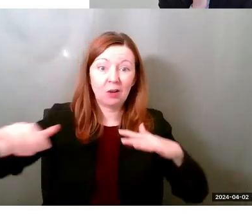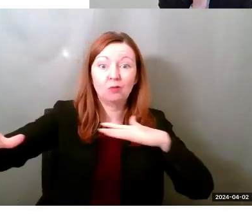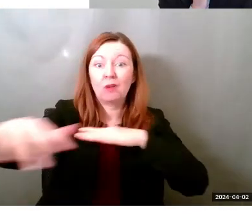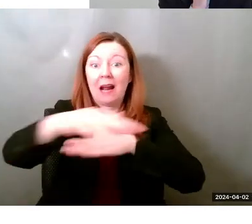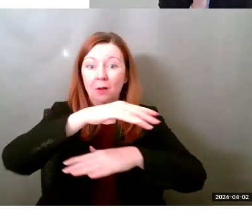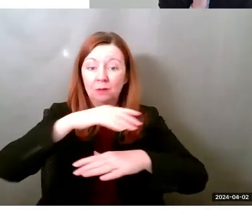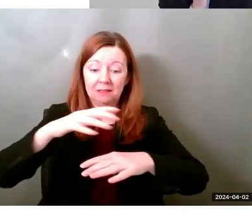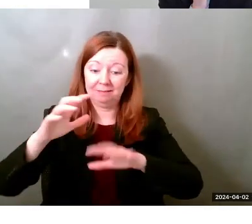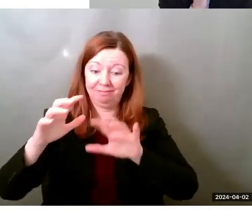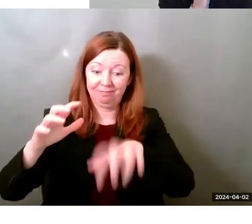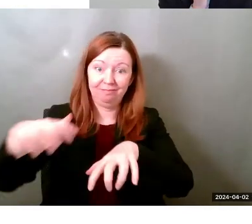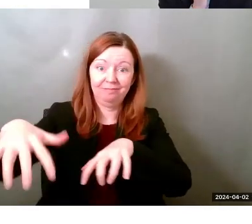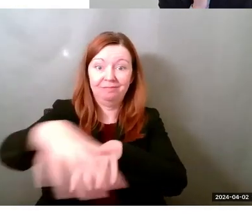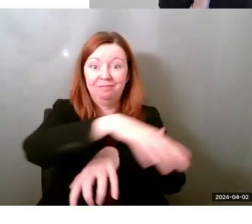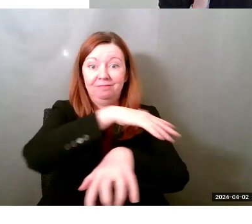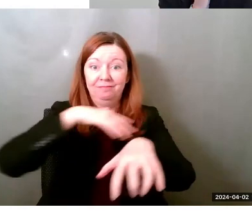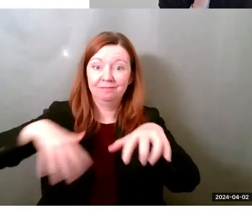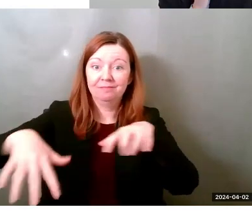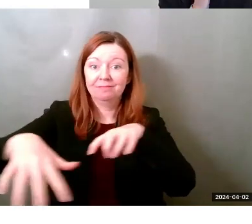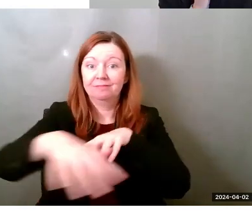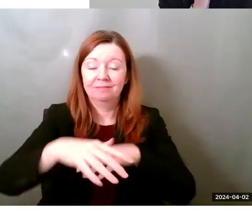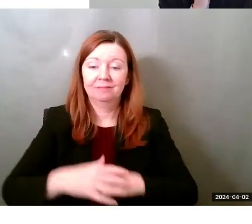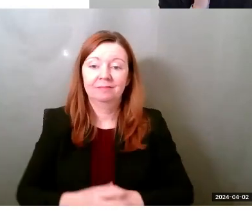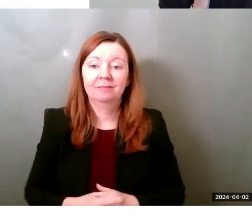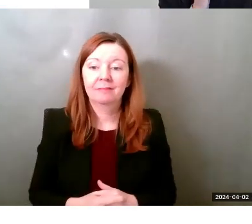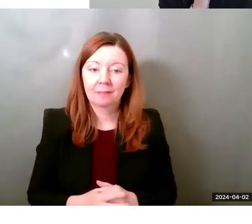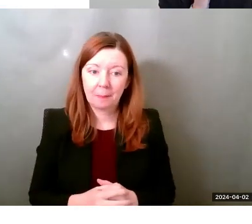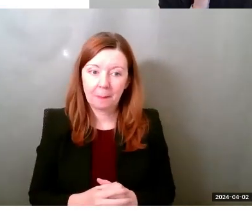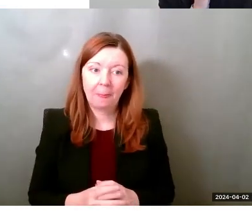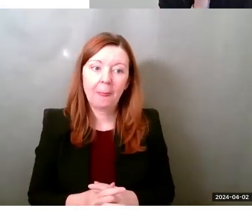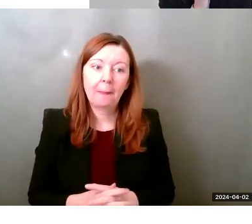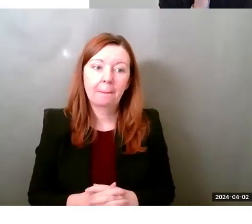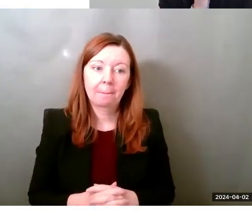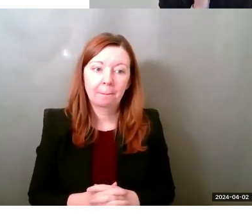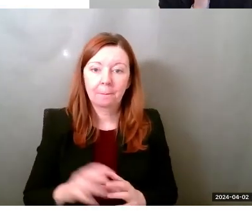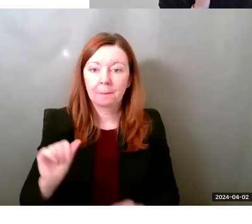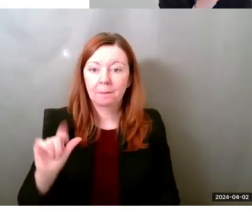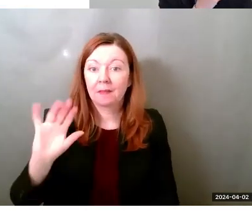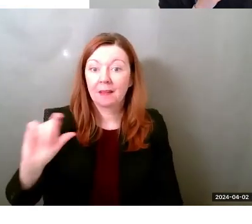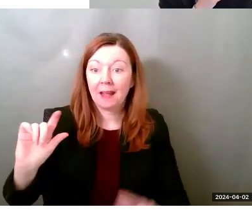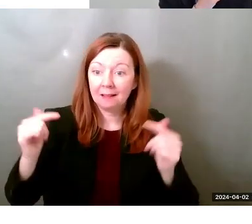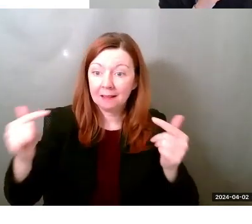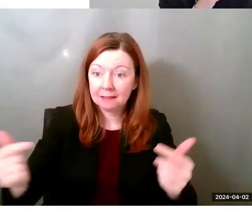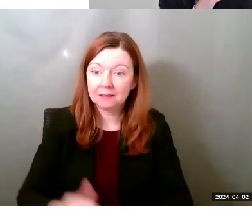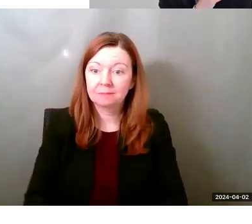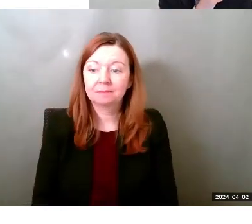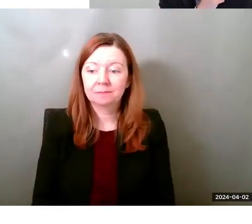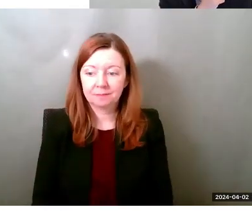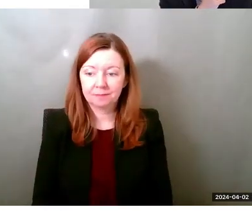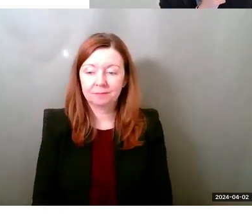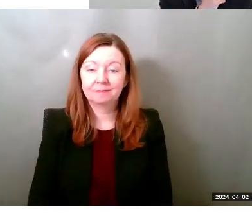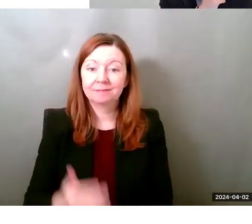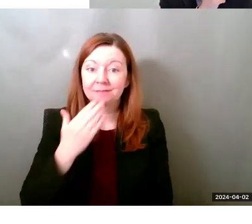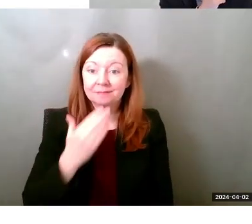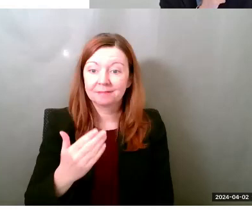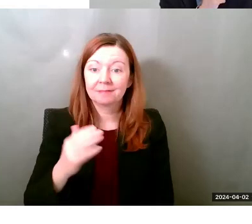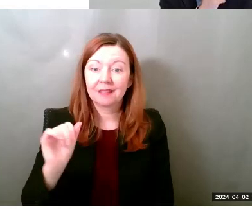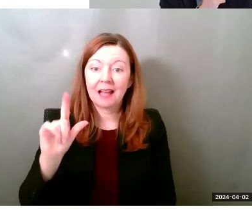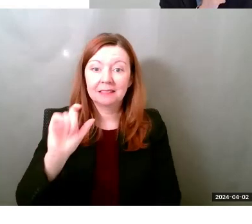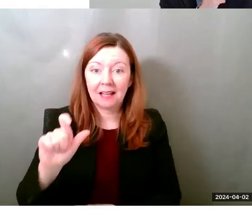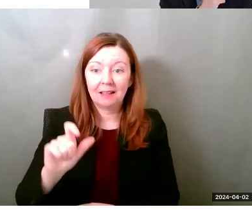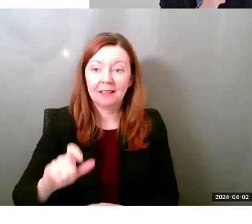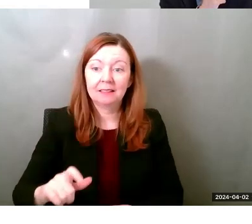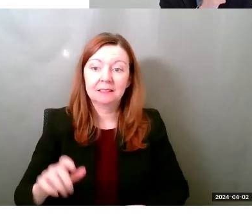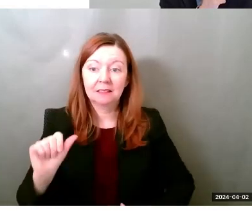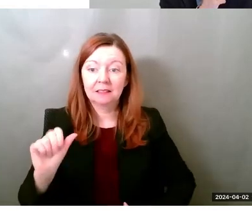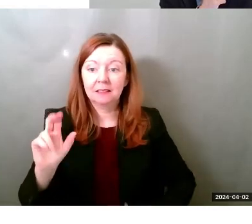site. Next slide. Alex, I'll turn it over to you. Thanks, Alex. So